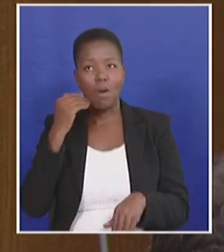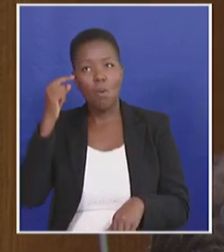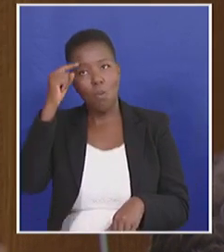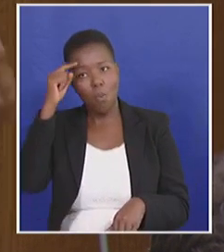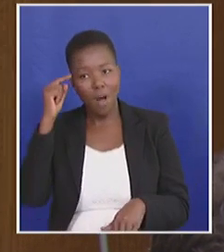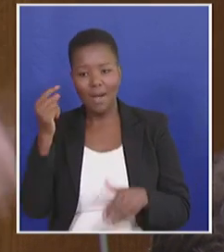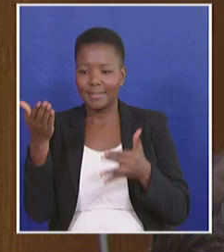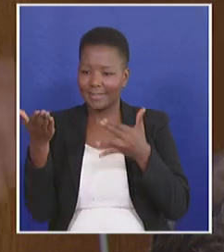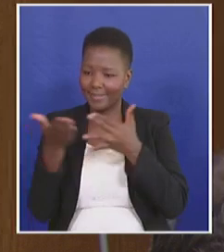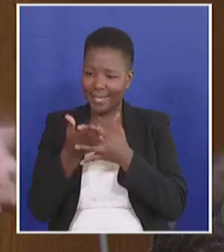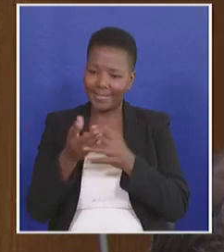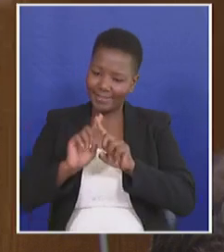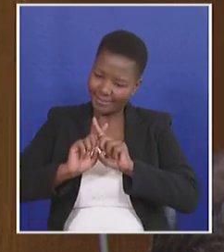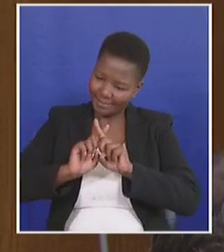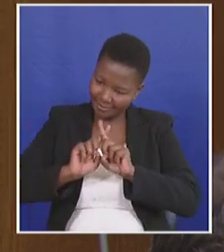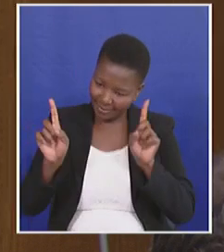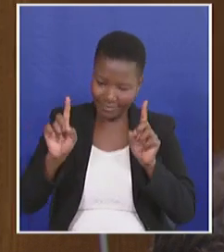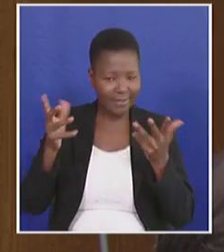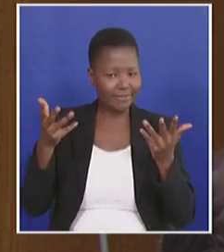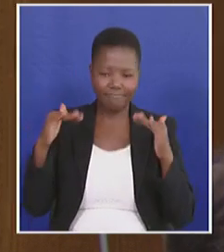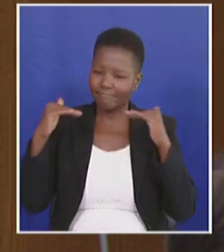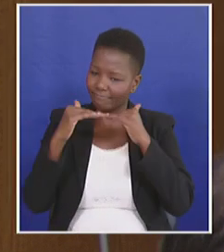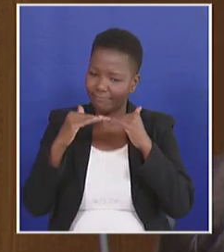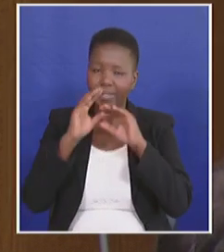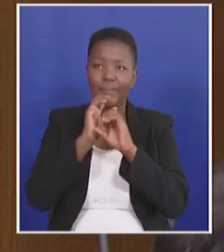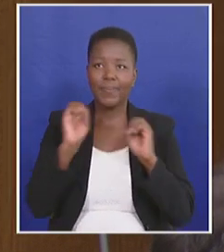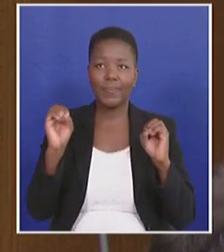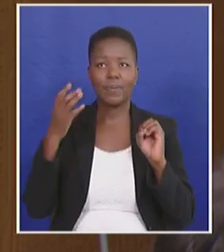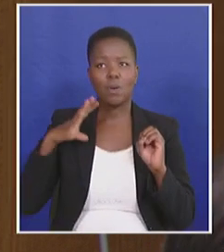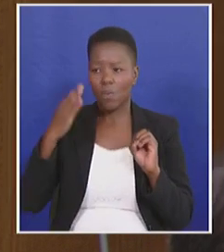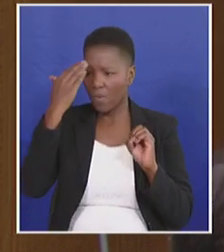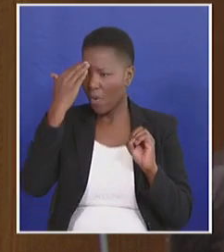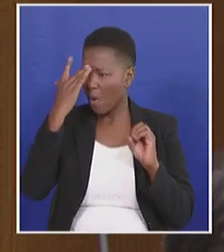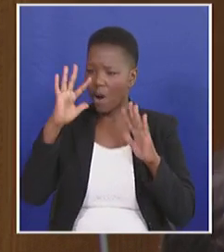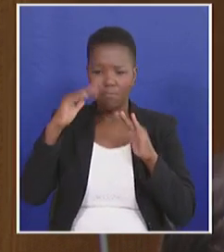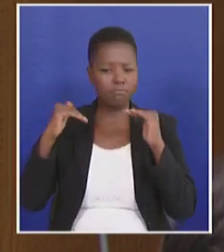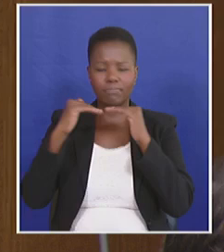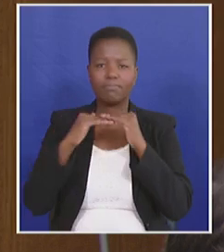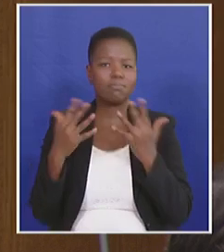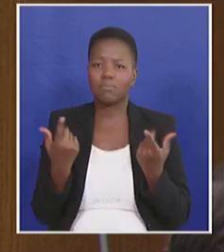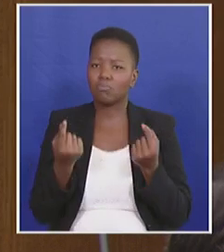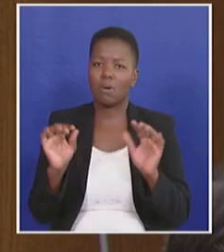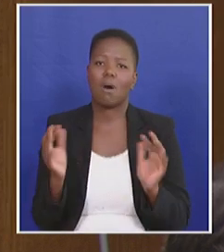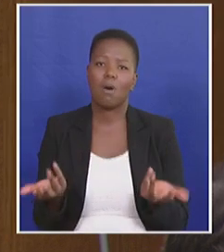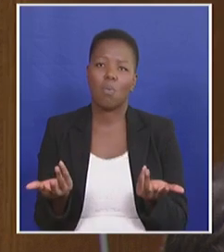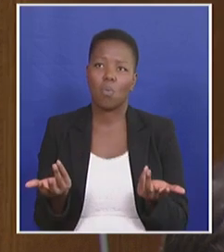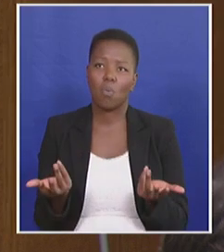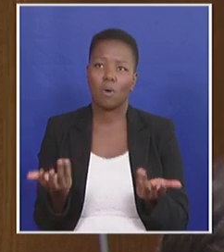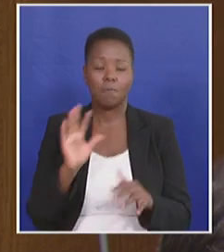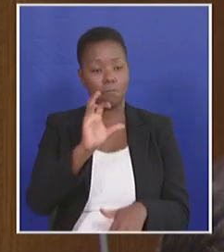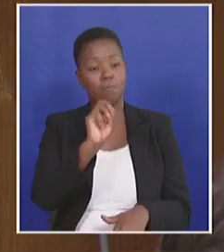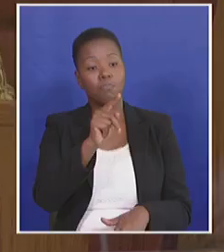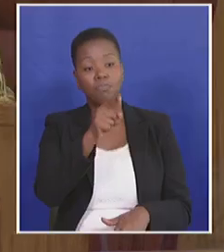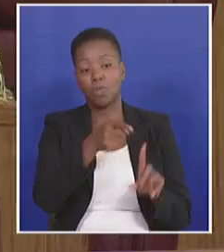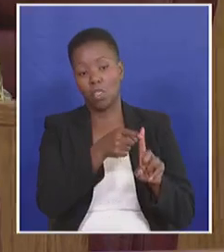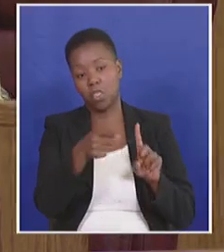are concerned. And I'm asking that question as to how are you balancing the issues out? Thank you, Honorable Mukwana. That is not a point of